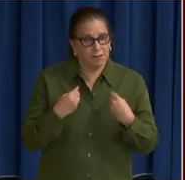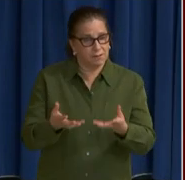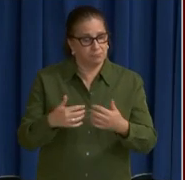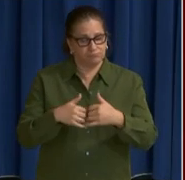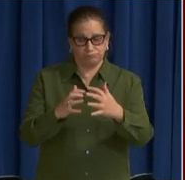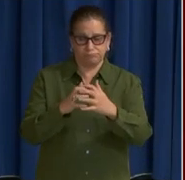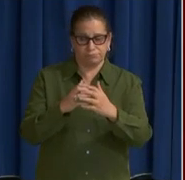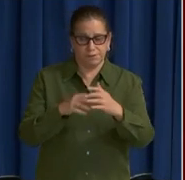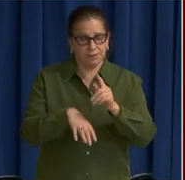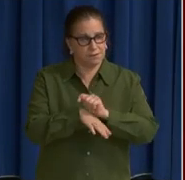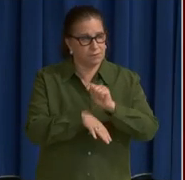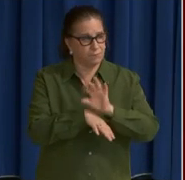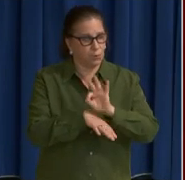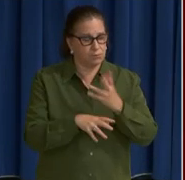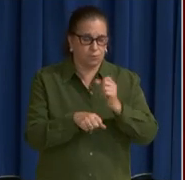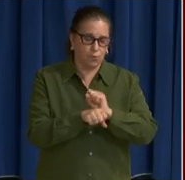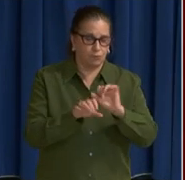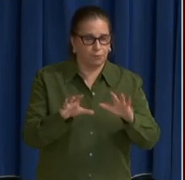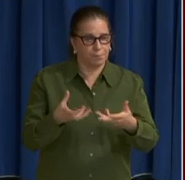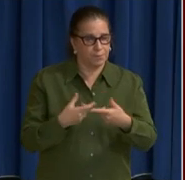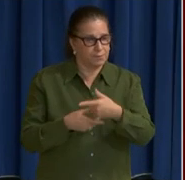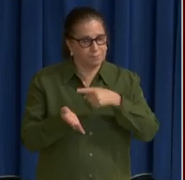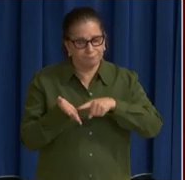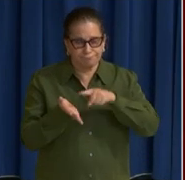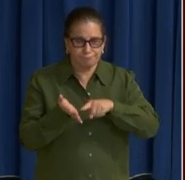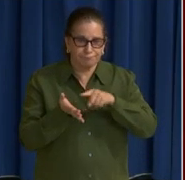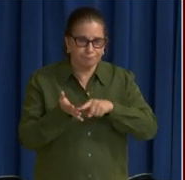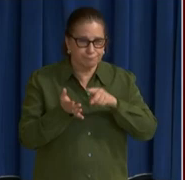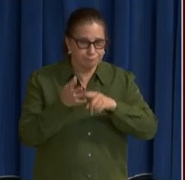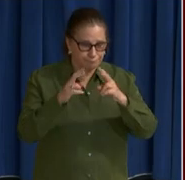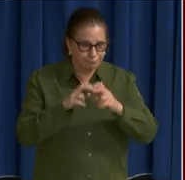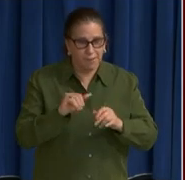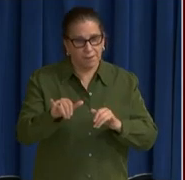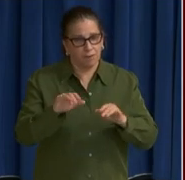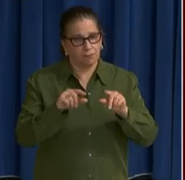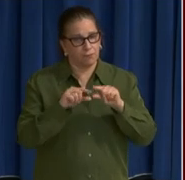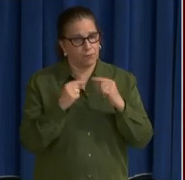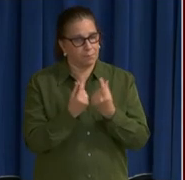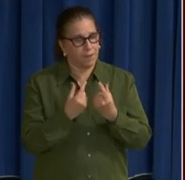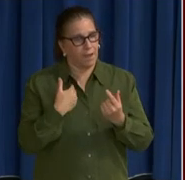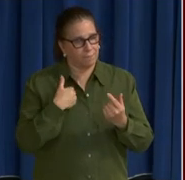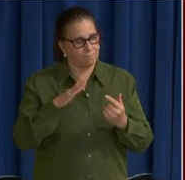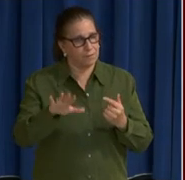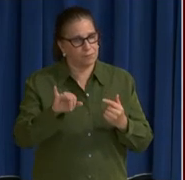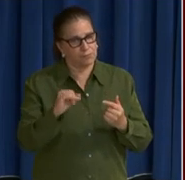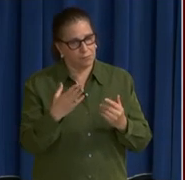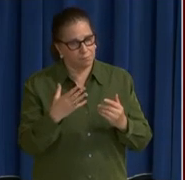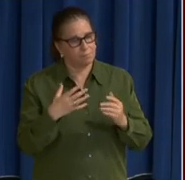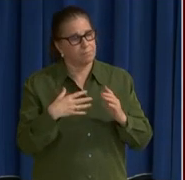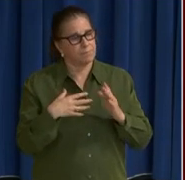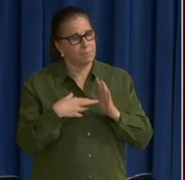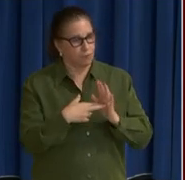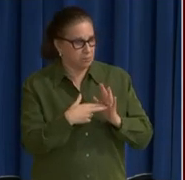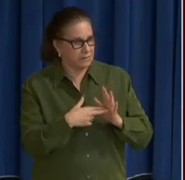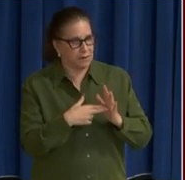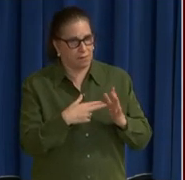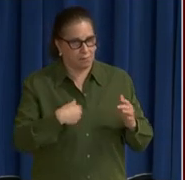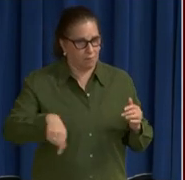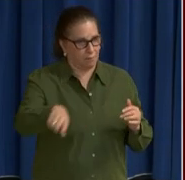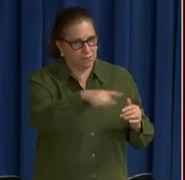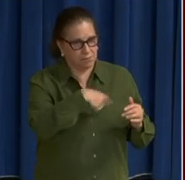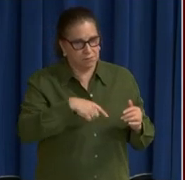our working group, I think, represents a lot of thinking. And I think if you ask 10 people, you're going to get 10